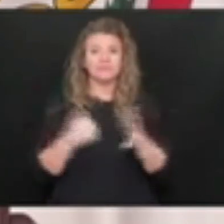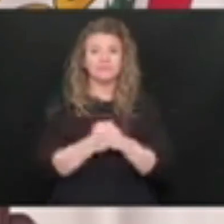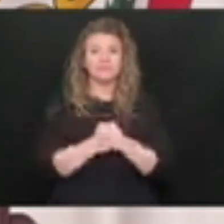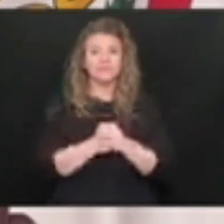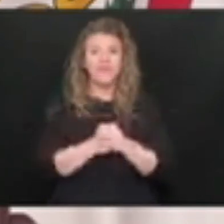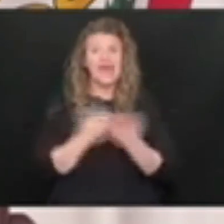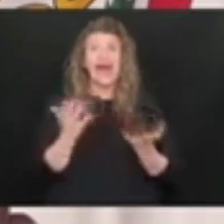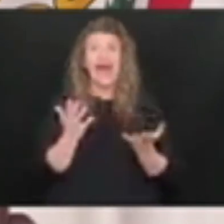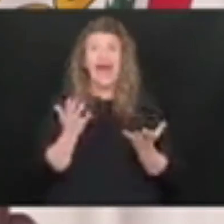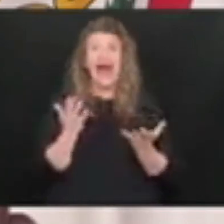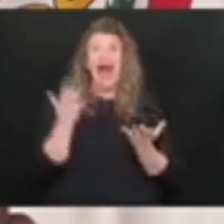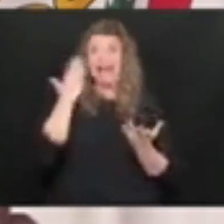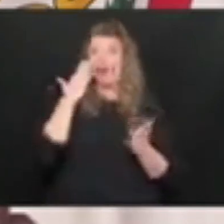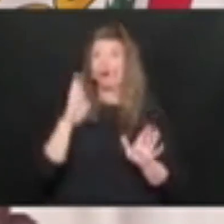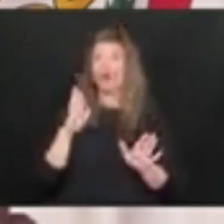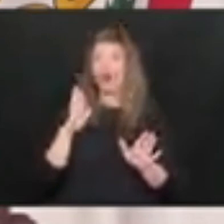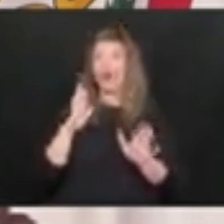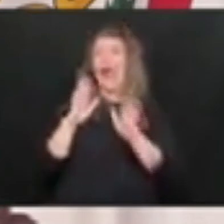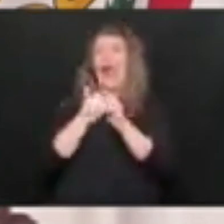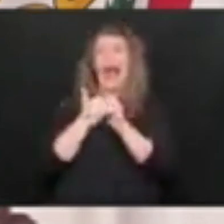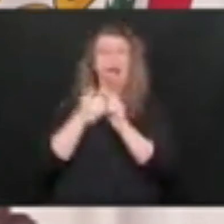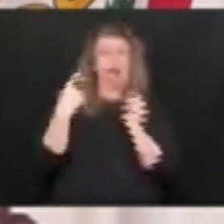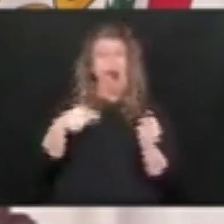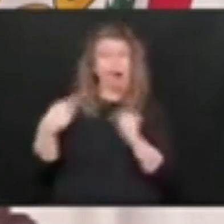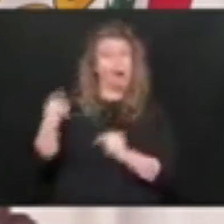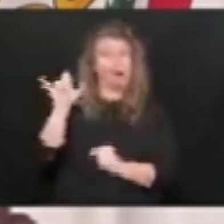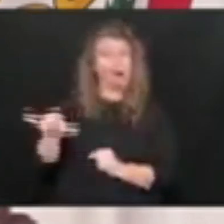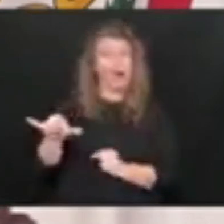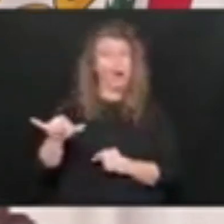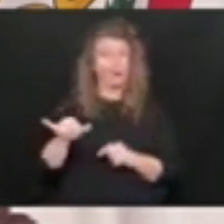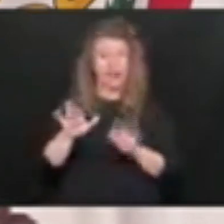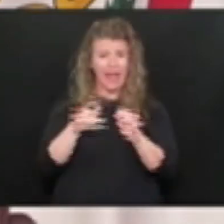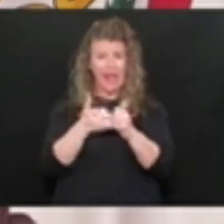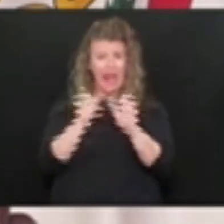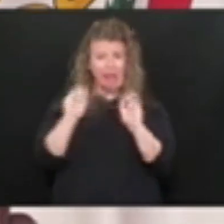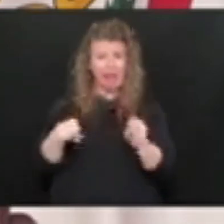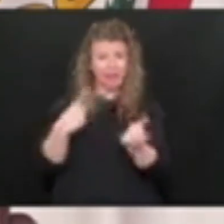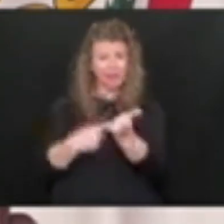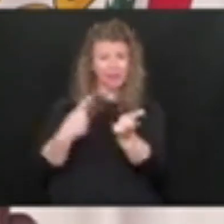I don't know what the argument is. I don't know what it could possibly be.